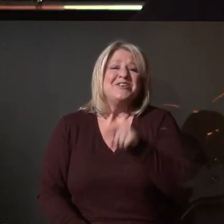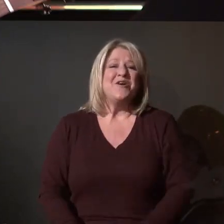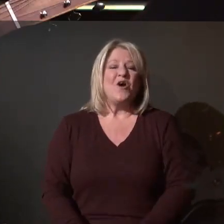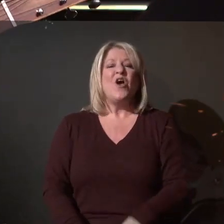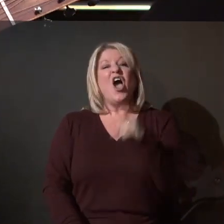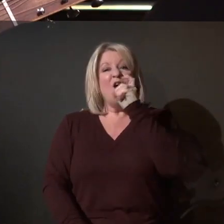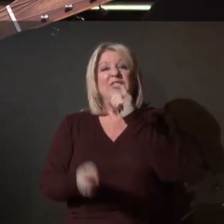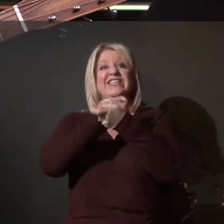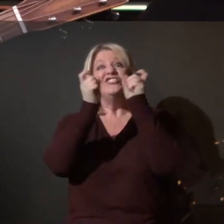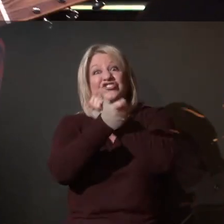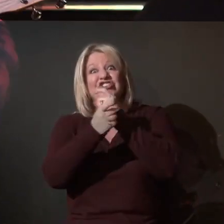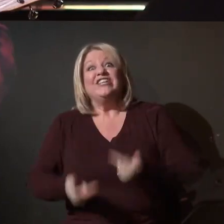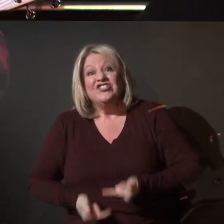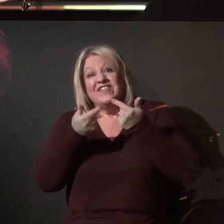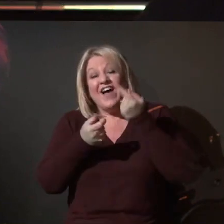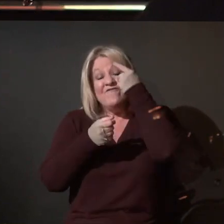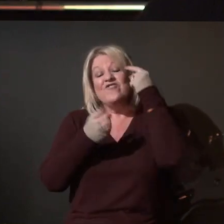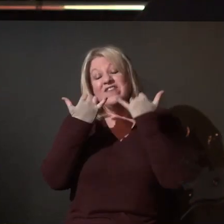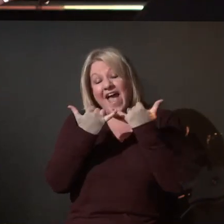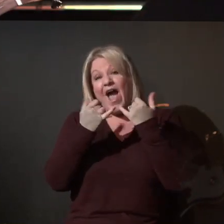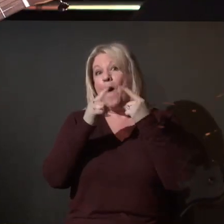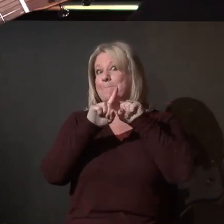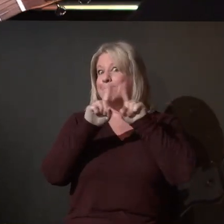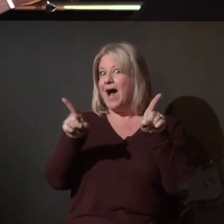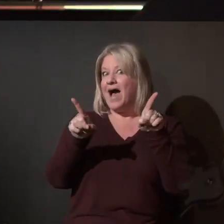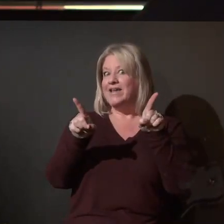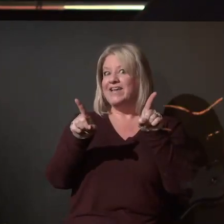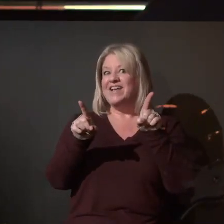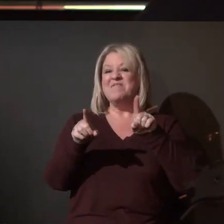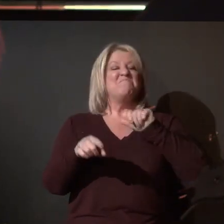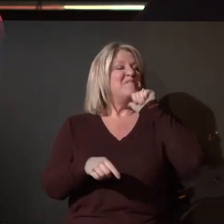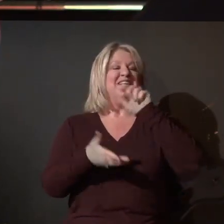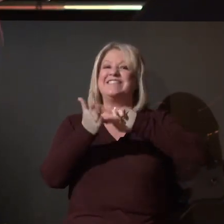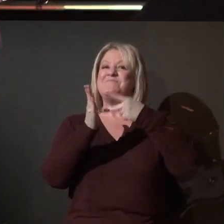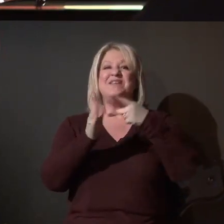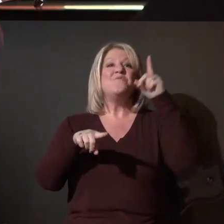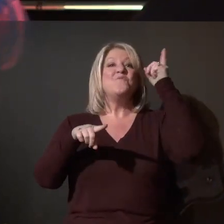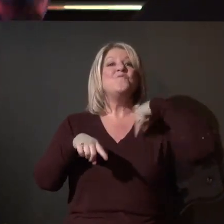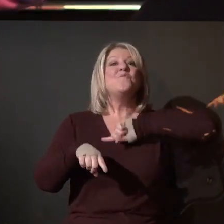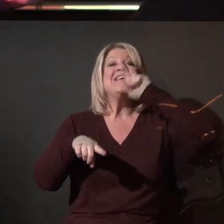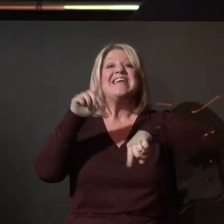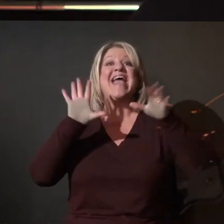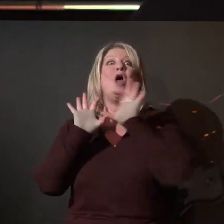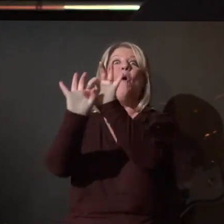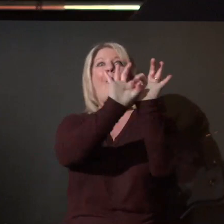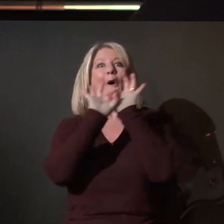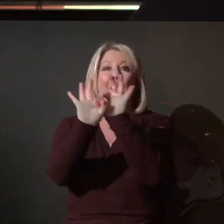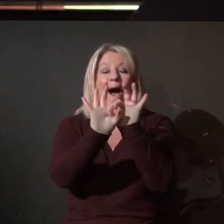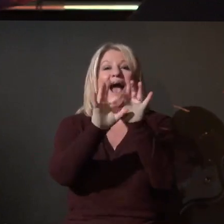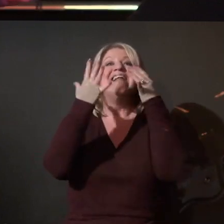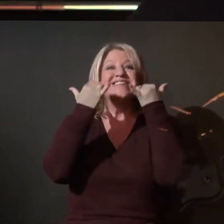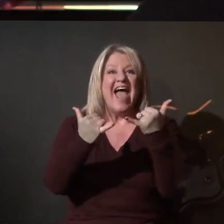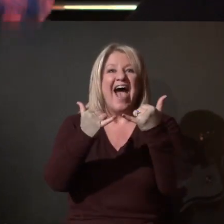have to adapt to a new way of life for right now, but that doesn't mean we can't unify together right there in your living rooms and worship the King of